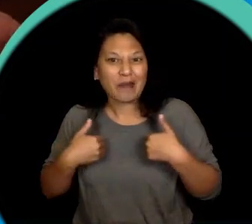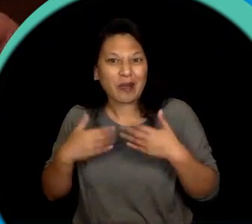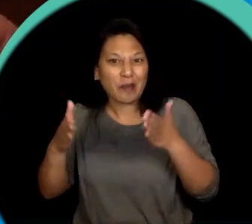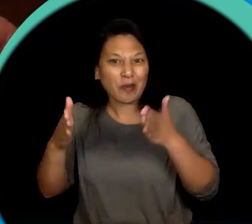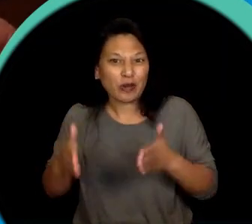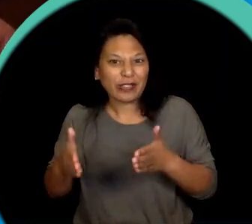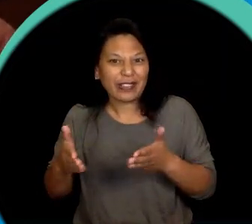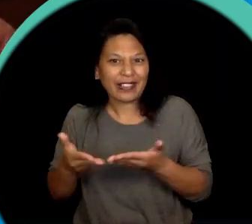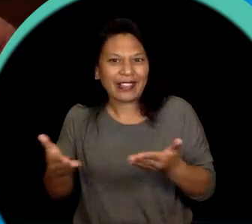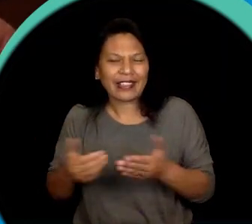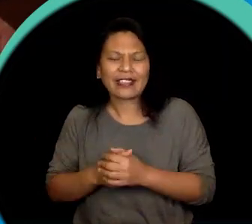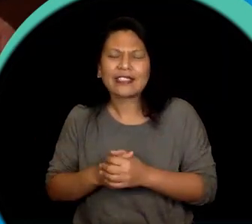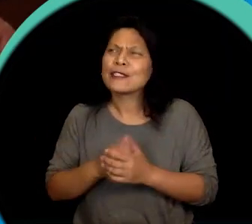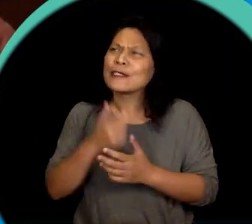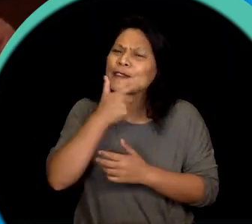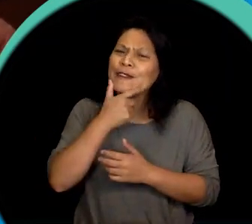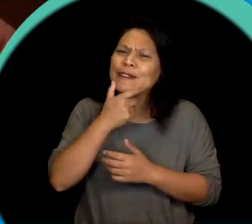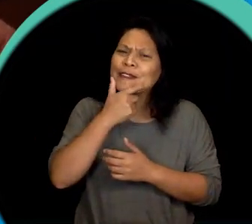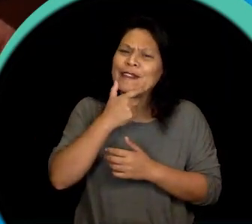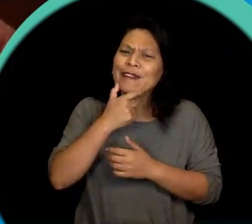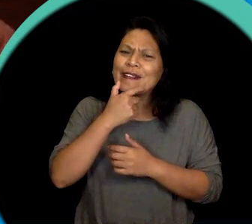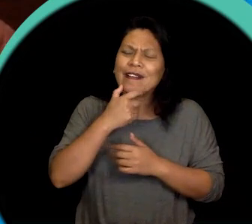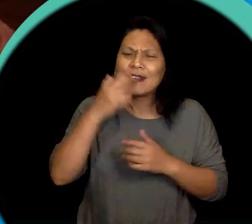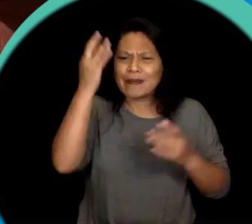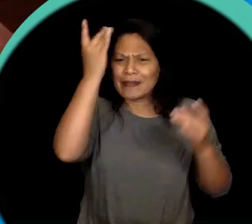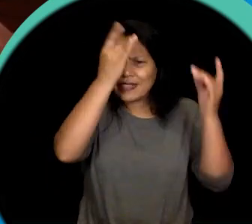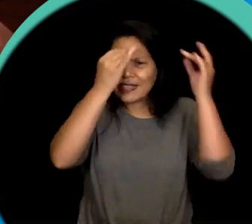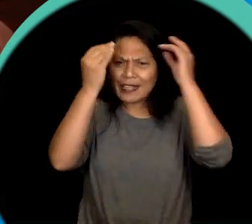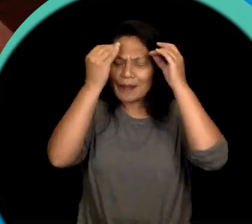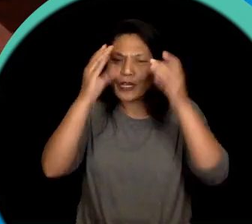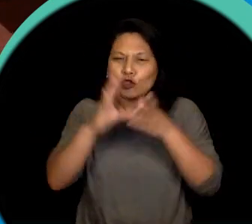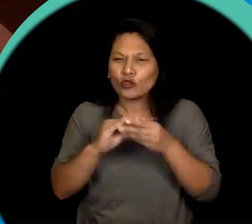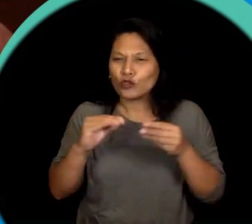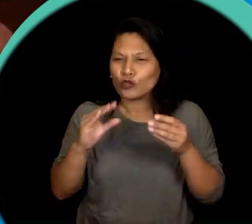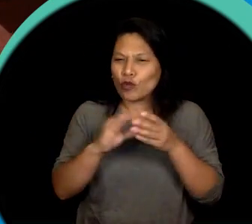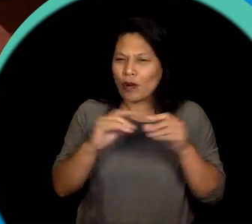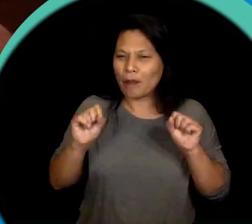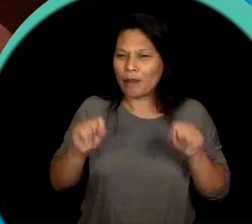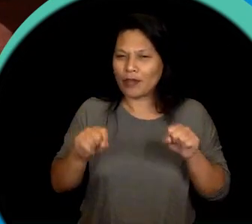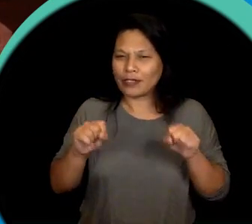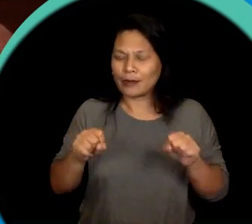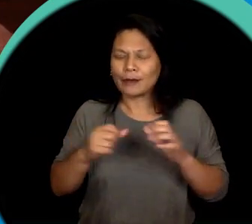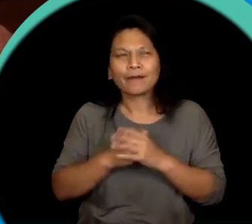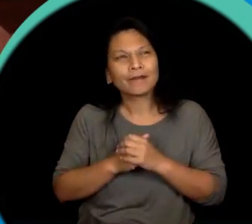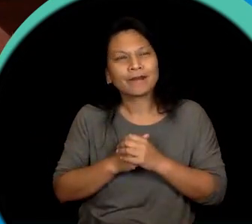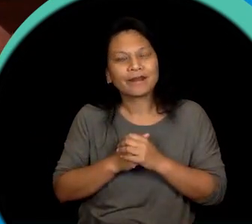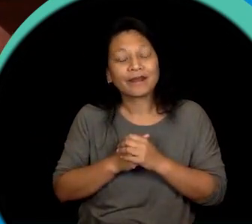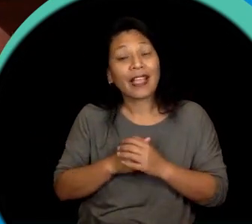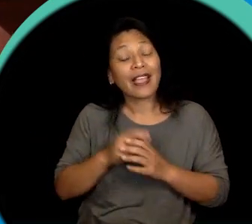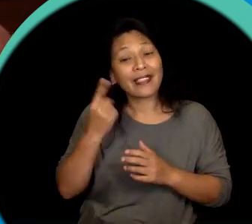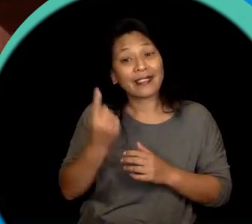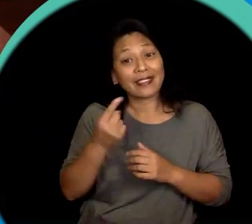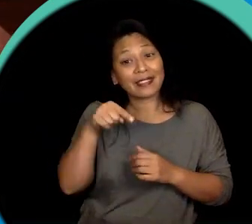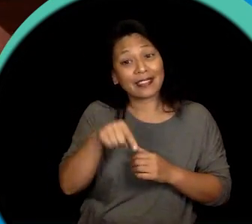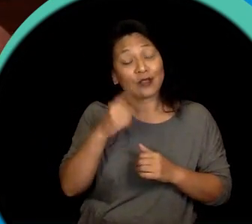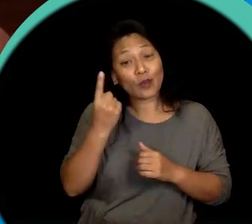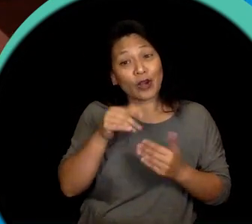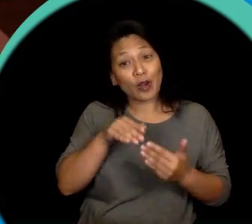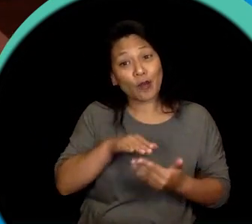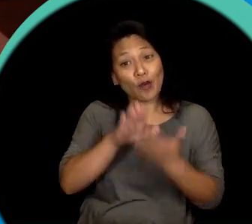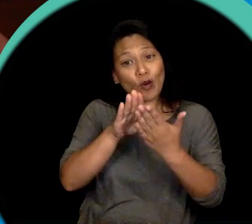person is I'm already thinking of a story. I'm pausing because this is I am not kidding. This is one way that I